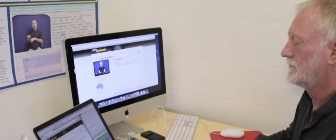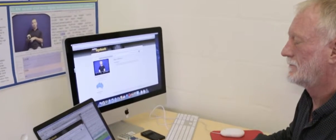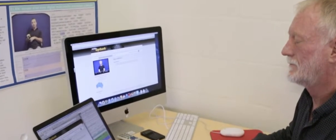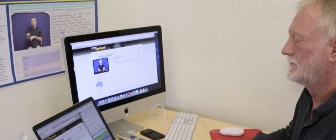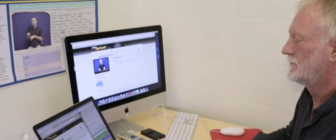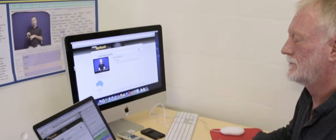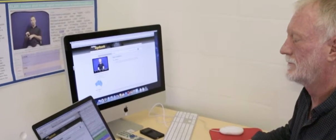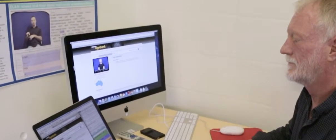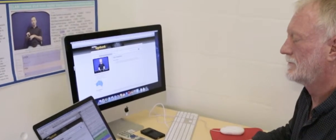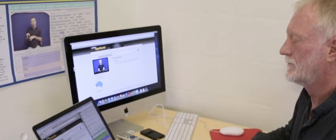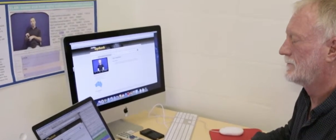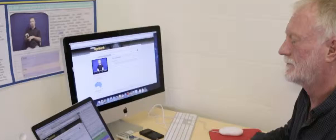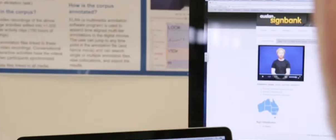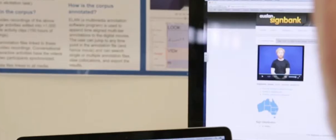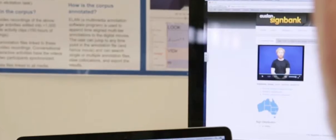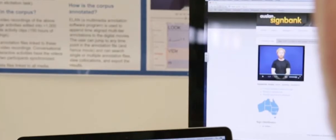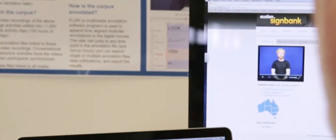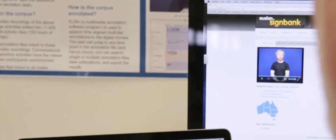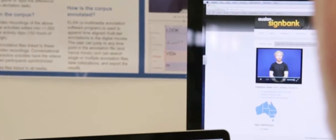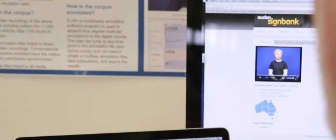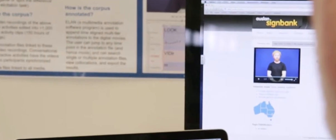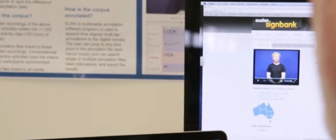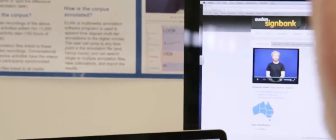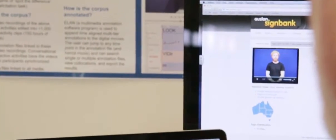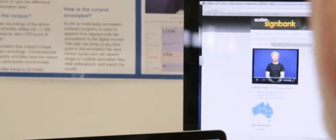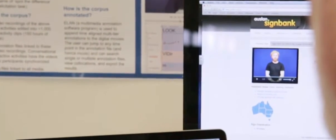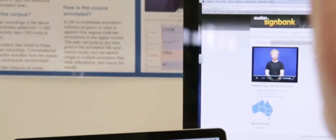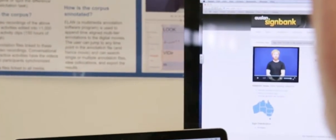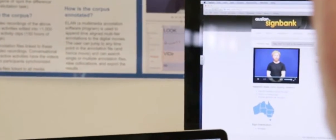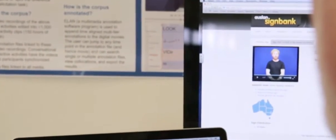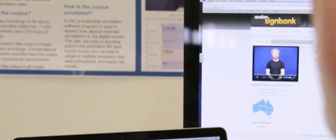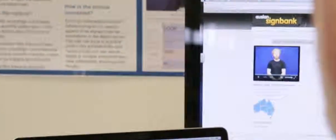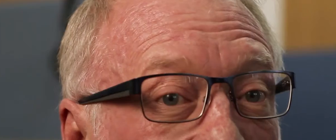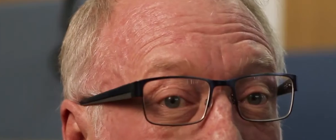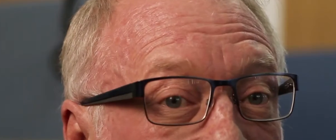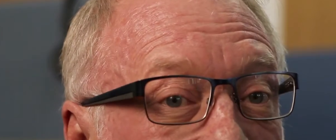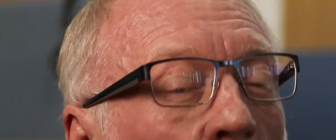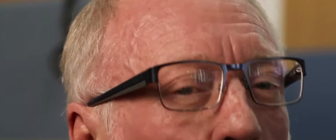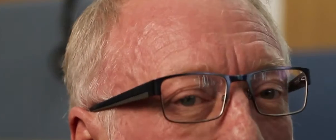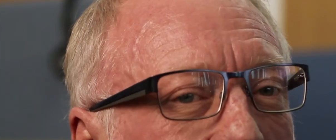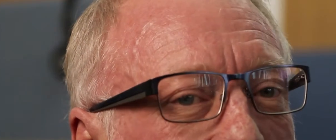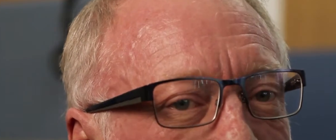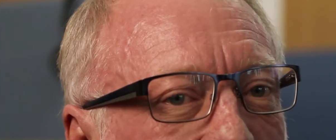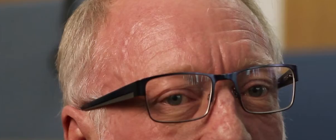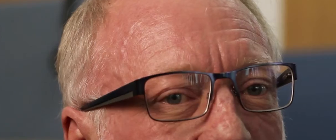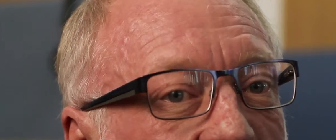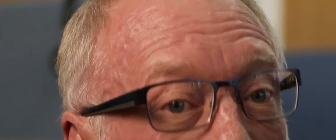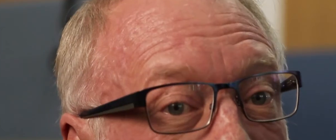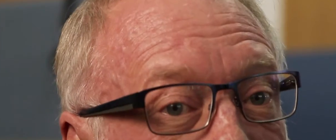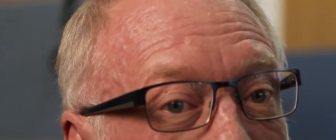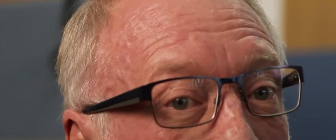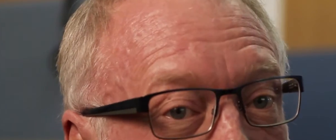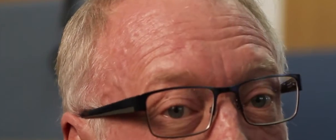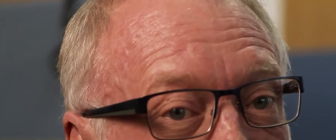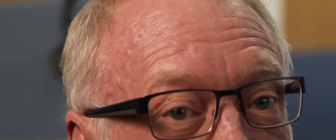doing this project. A lovely clear exposition of what sign language is really helps the community